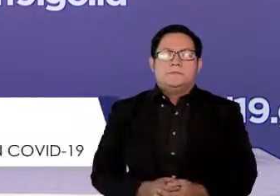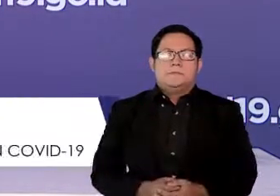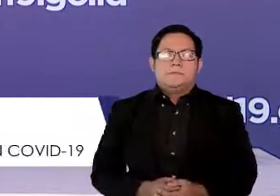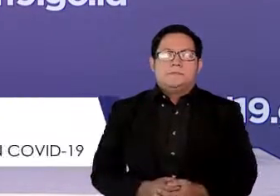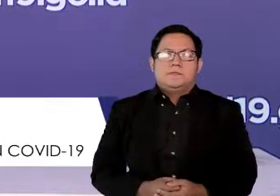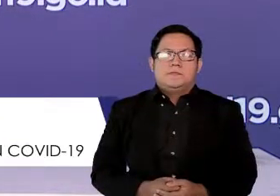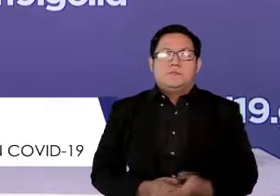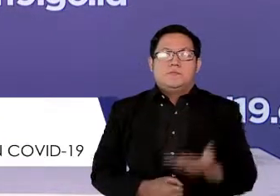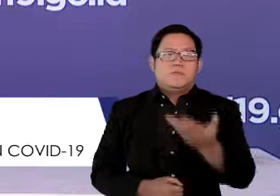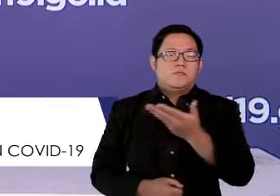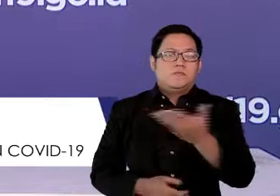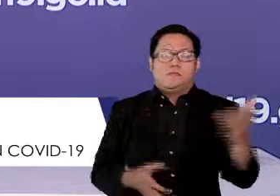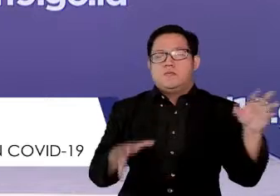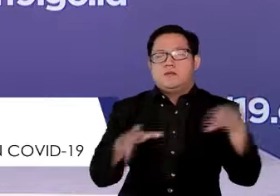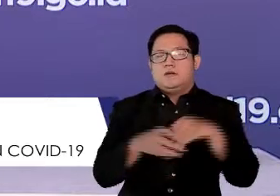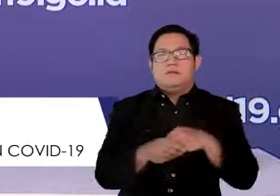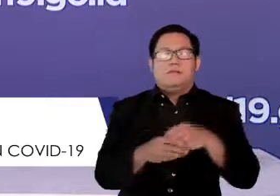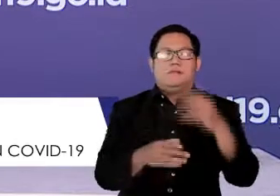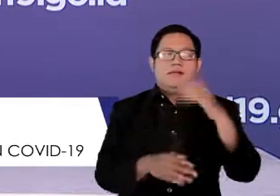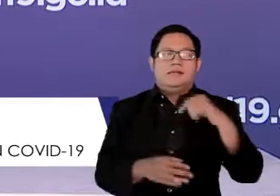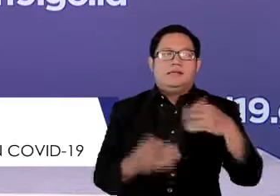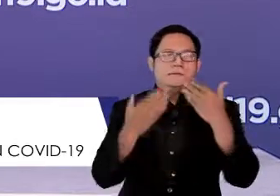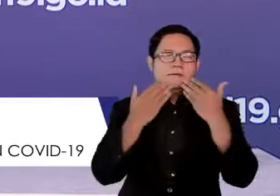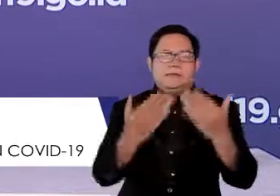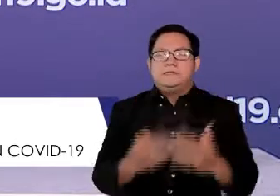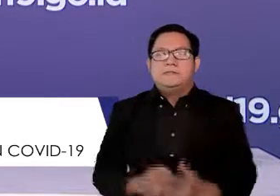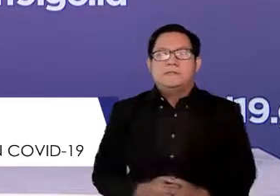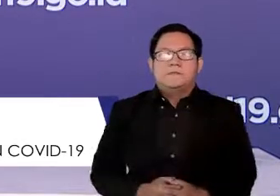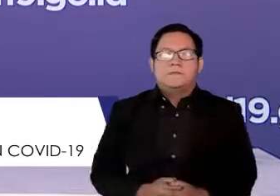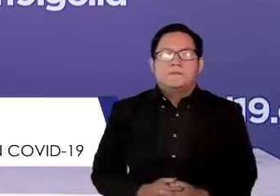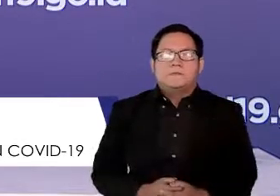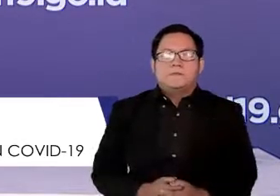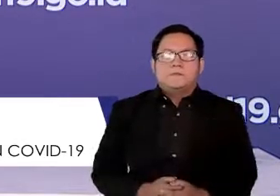Thank you for joining us today, and I think this